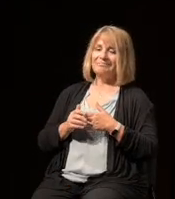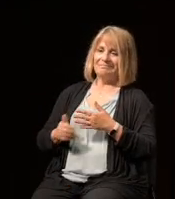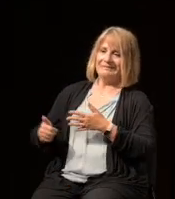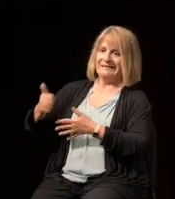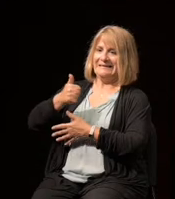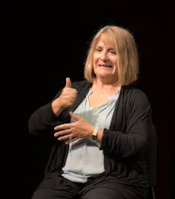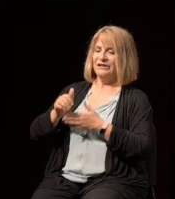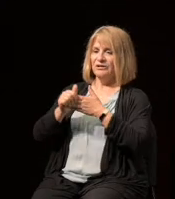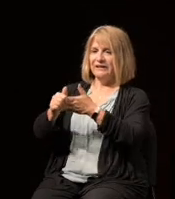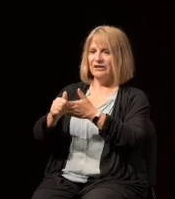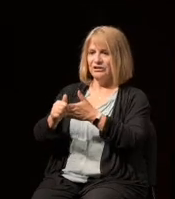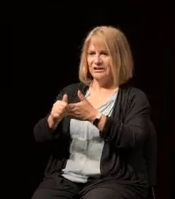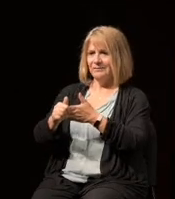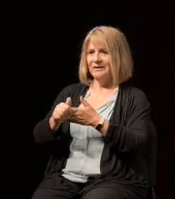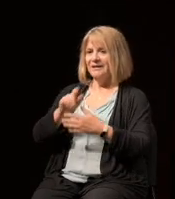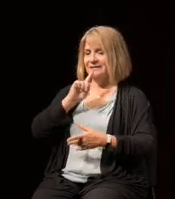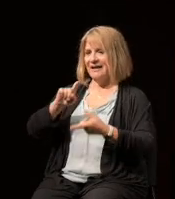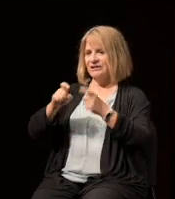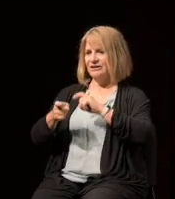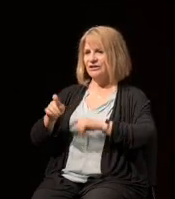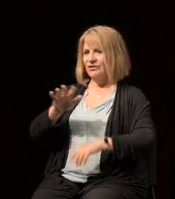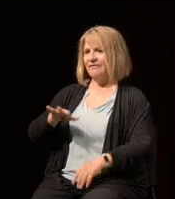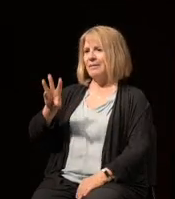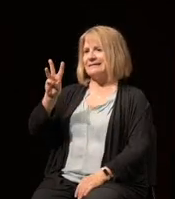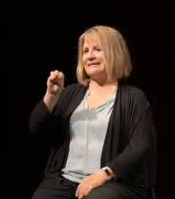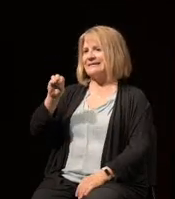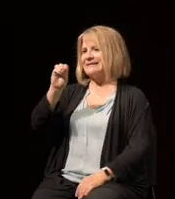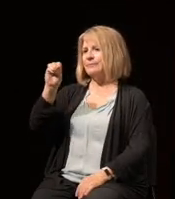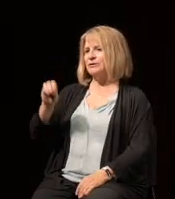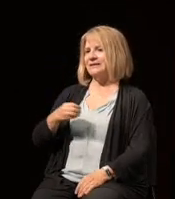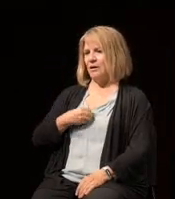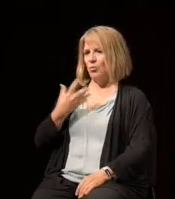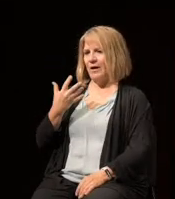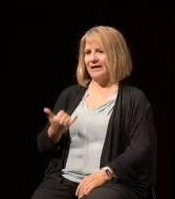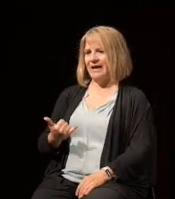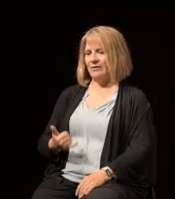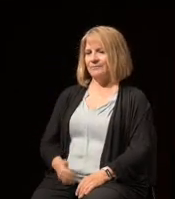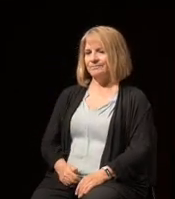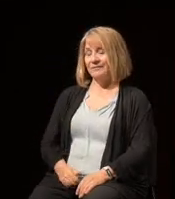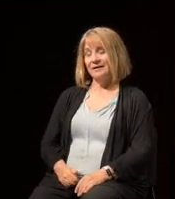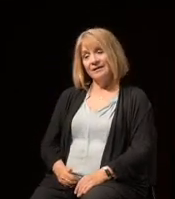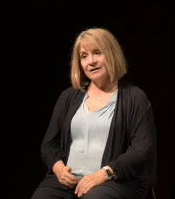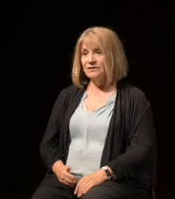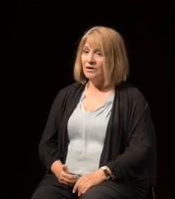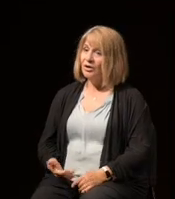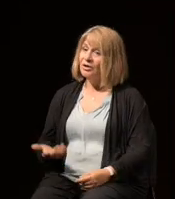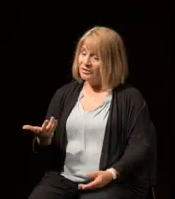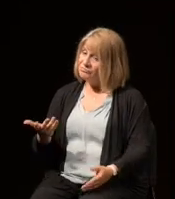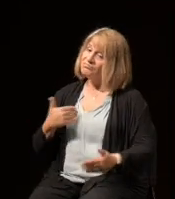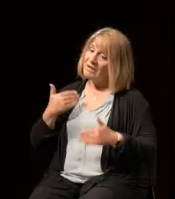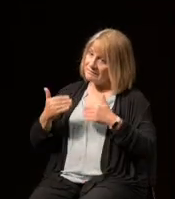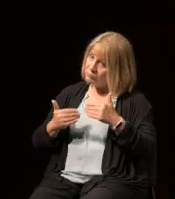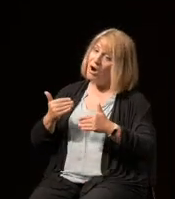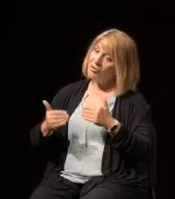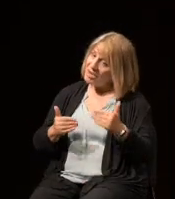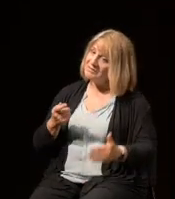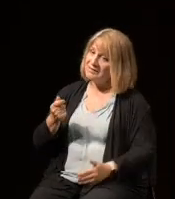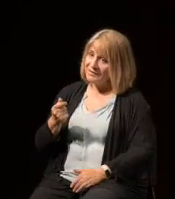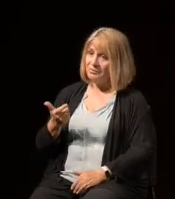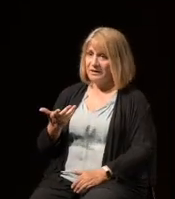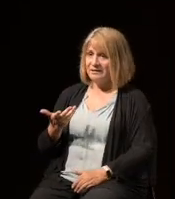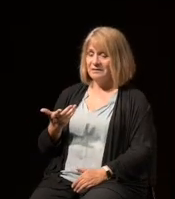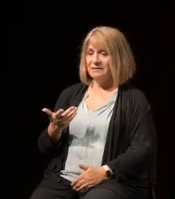you now have about 60% white senior leadership. So there have been some progress in